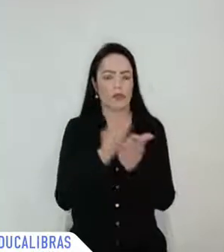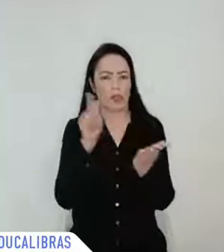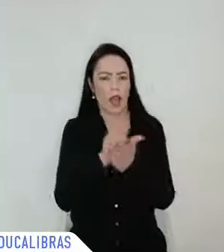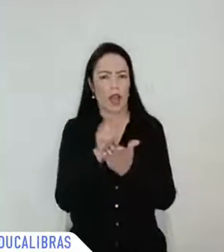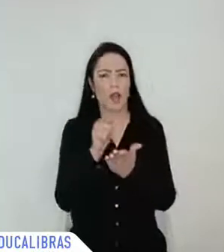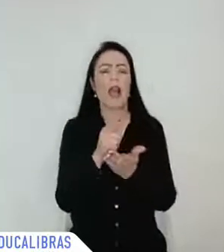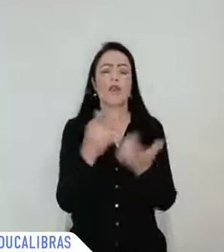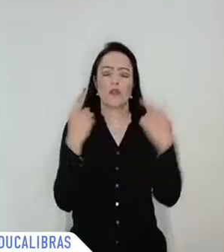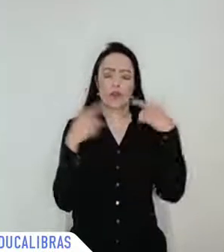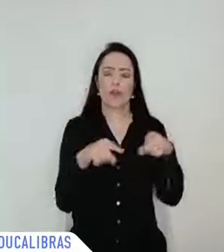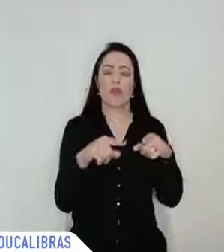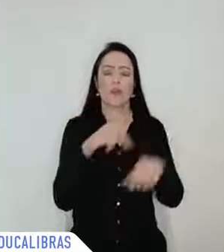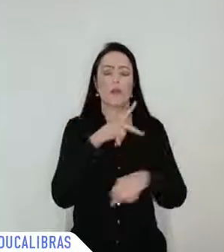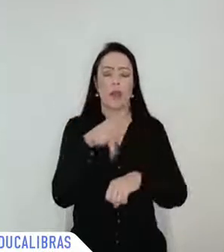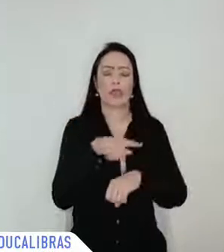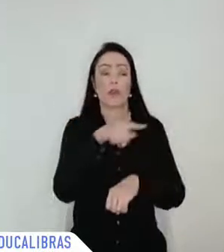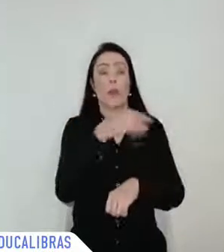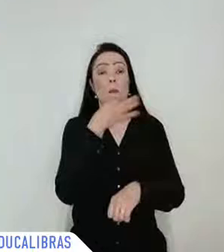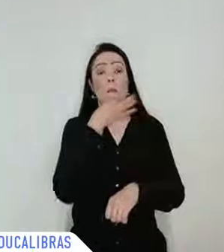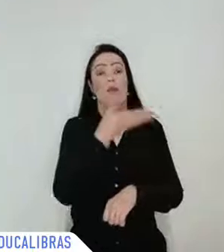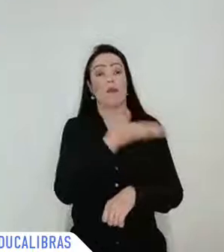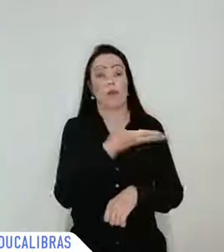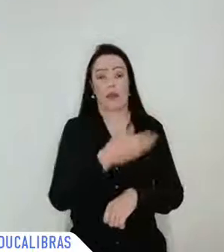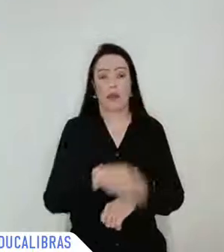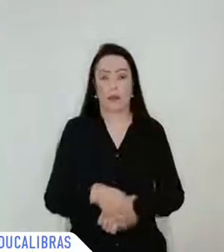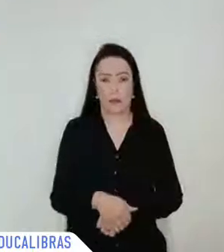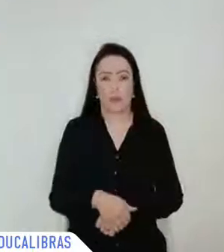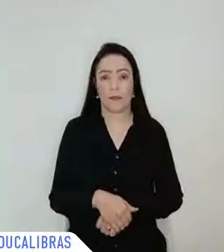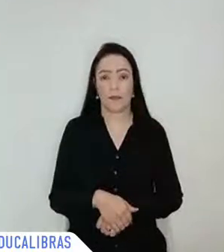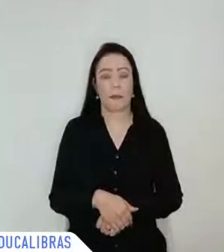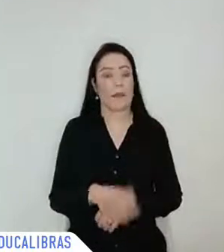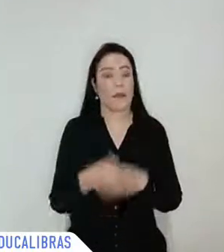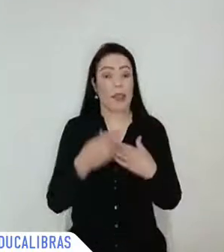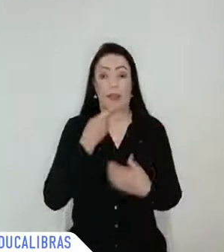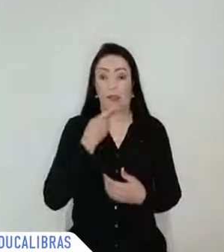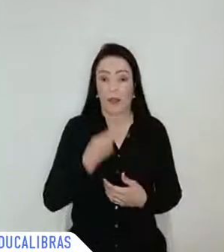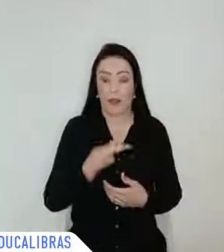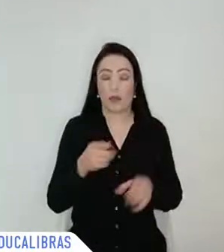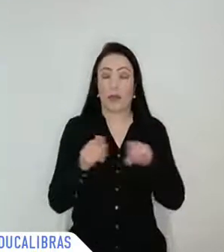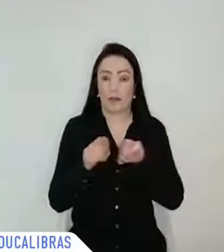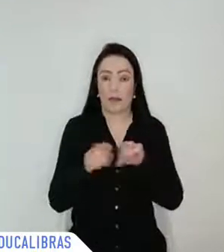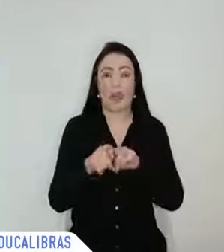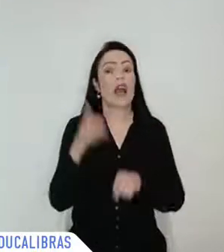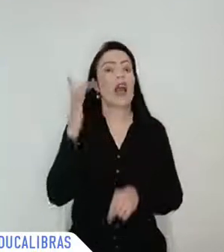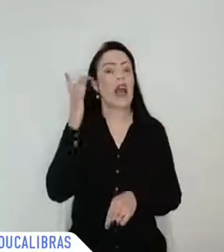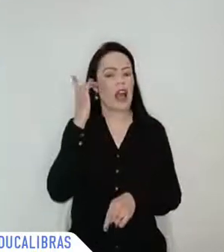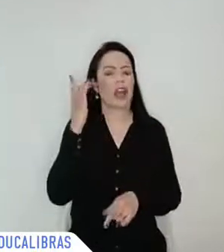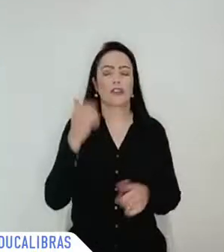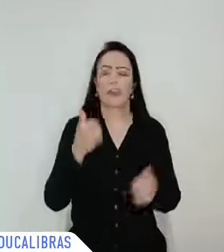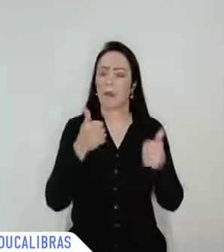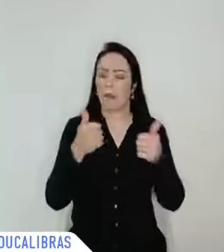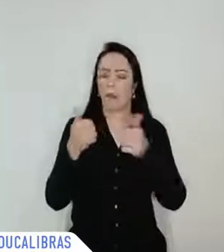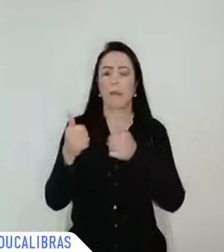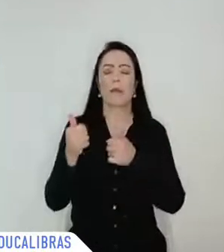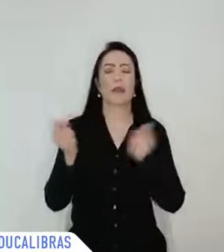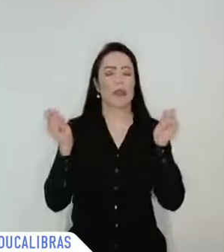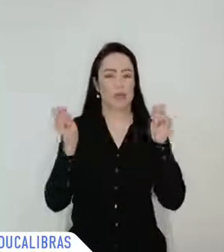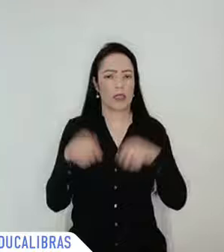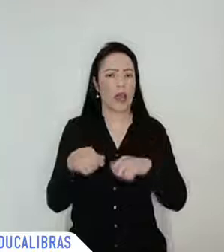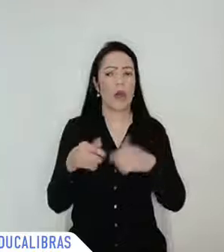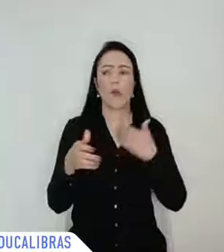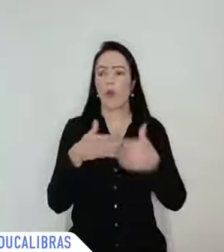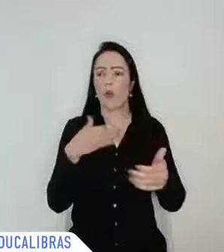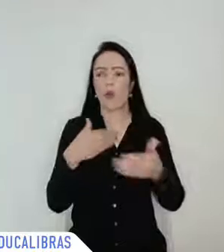improper with the conditioned milk that the government was accused of buying